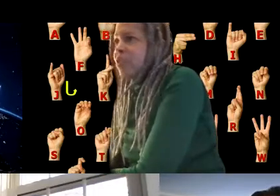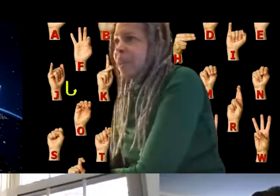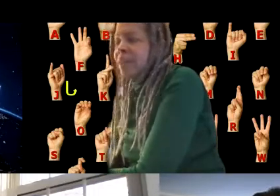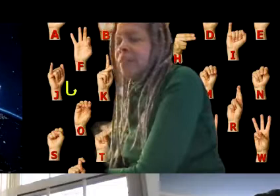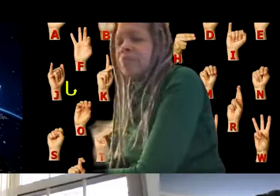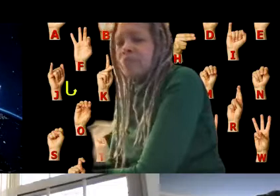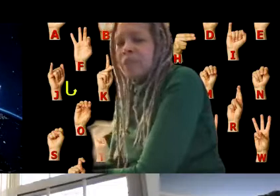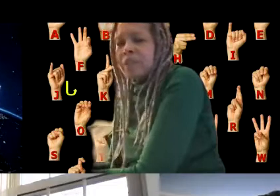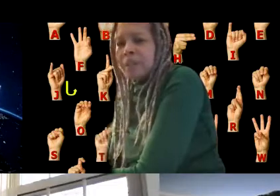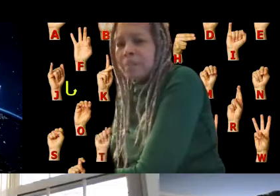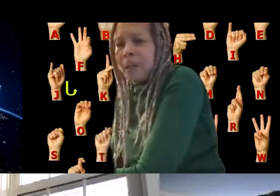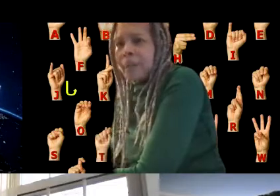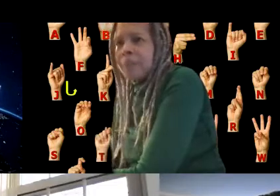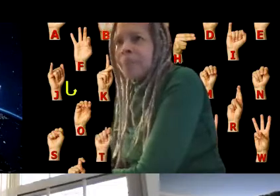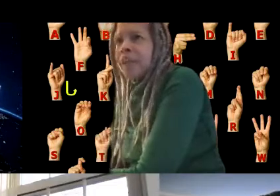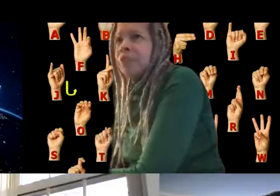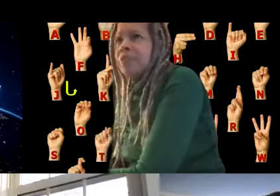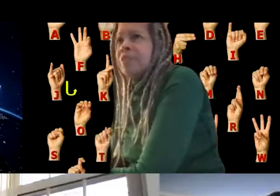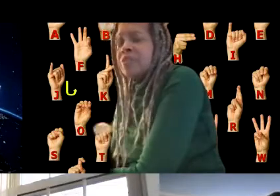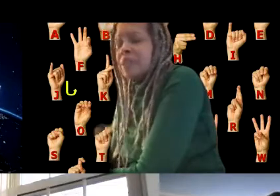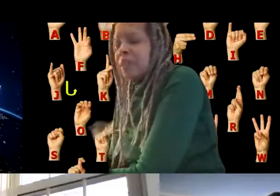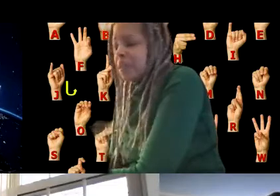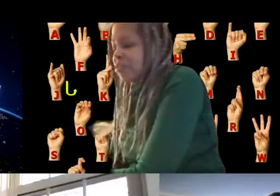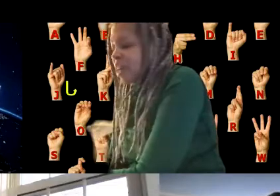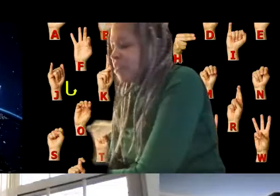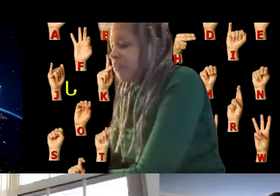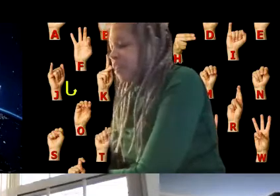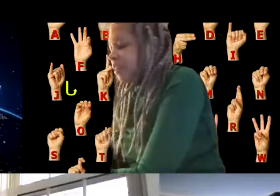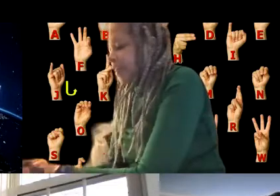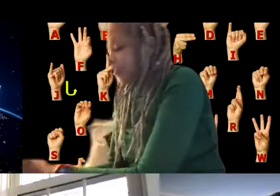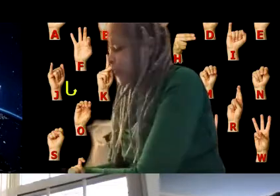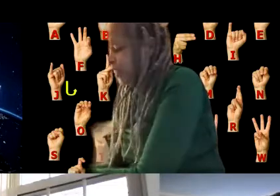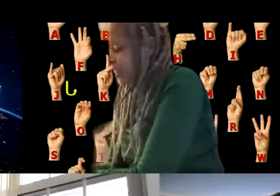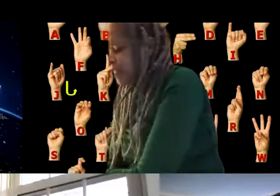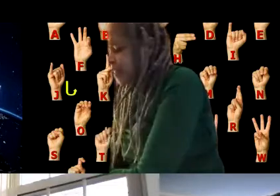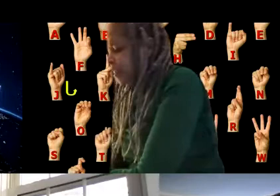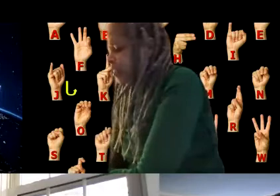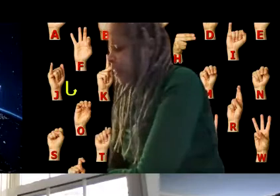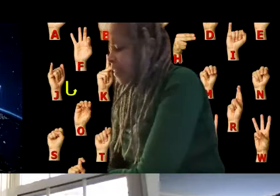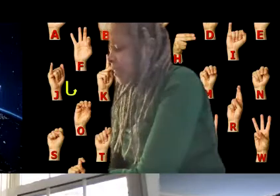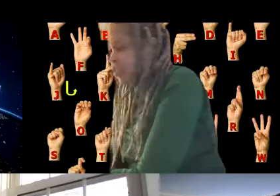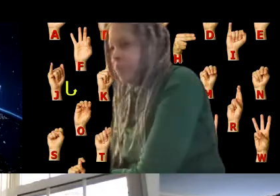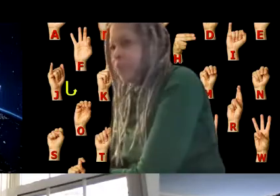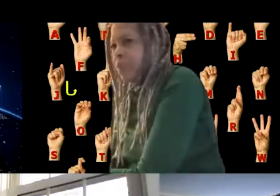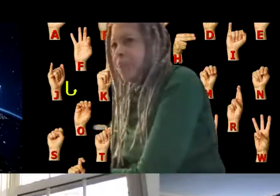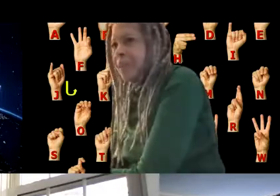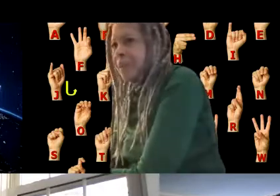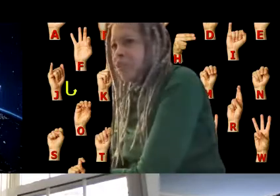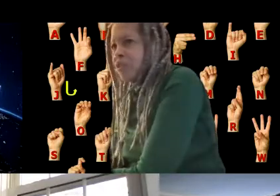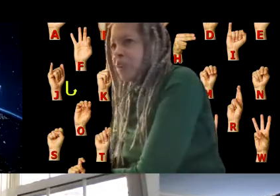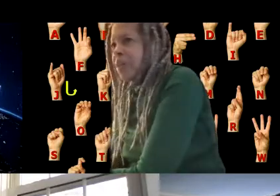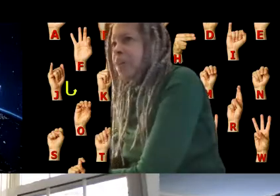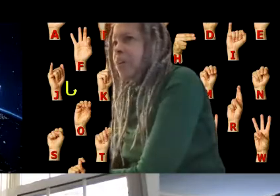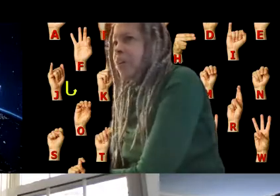which skin really does matter. If you listen to any of the chats I've done in the last few days, yesterday I did a chat with a woman by the name